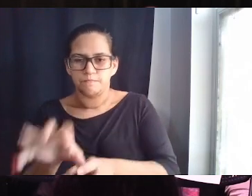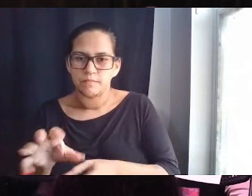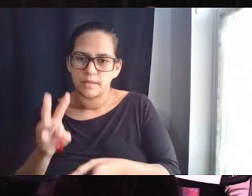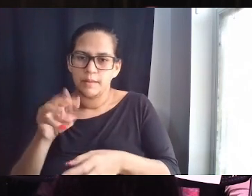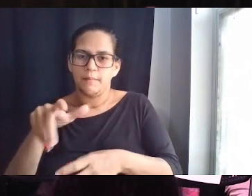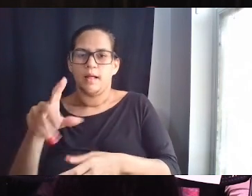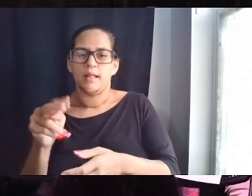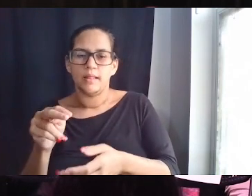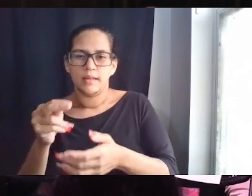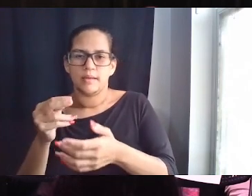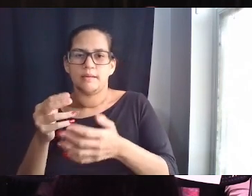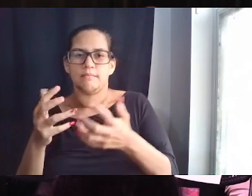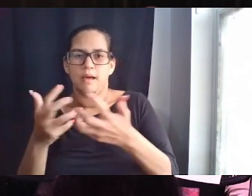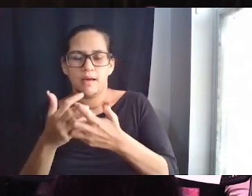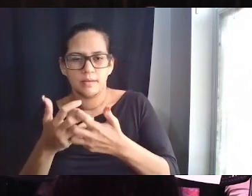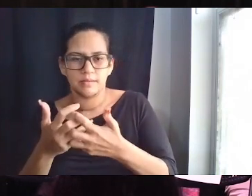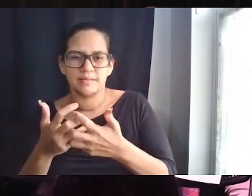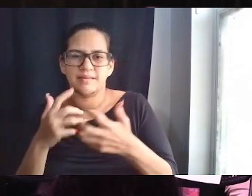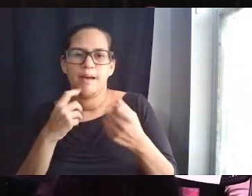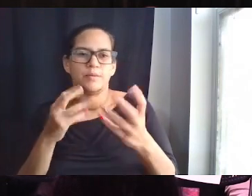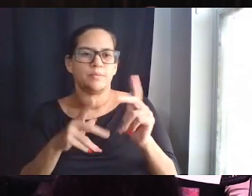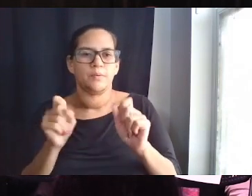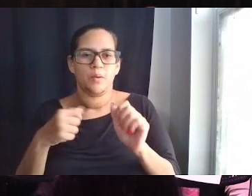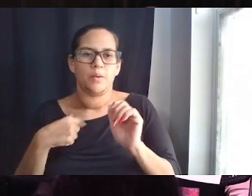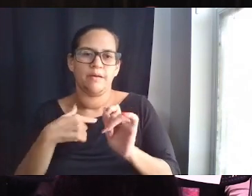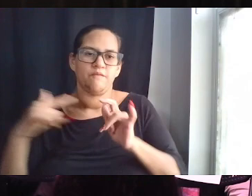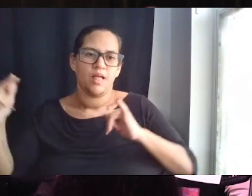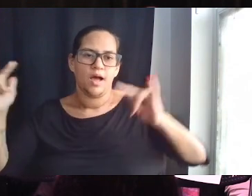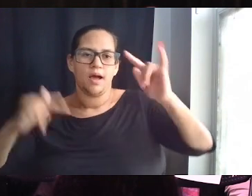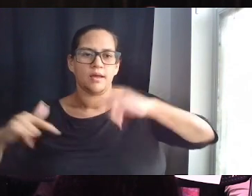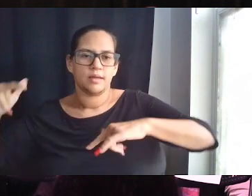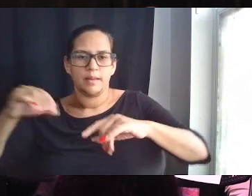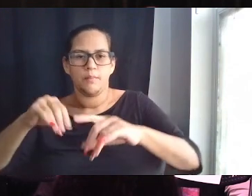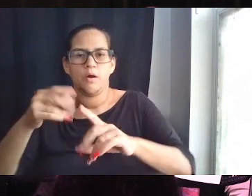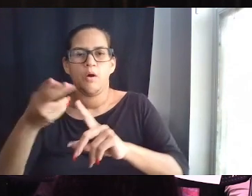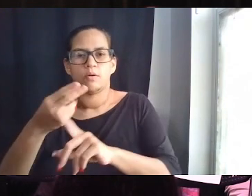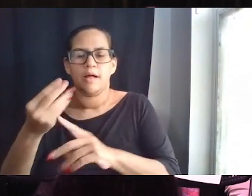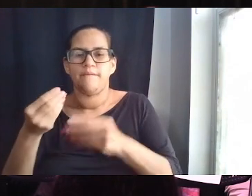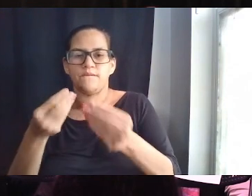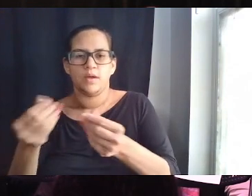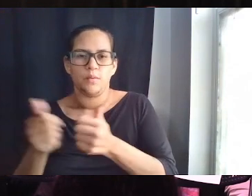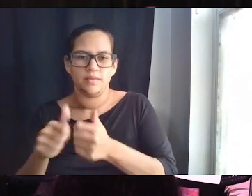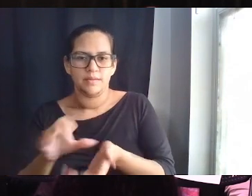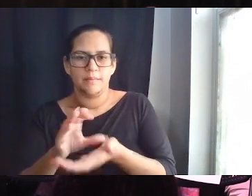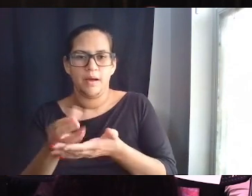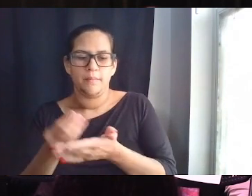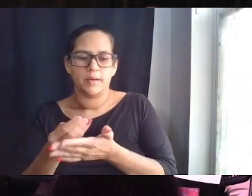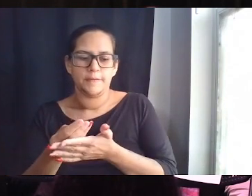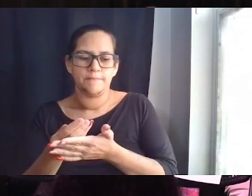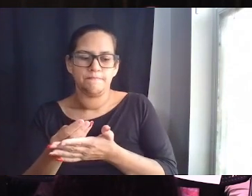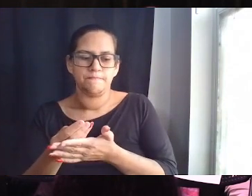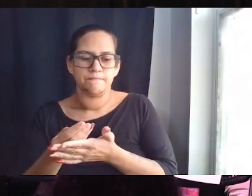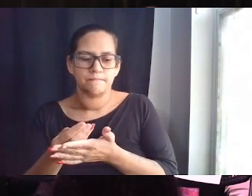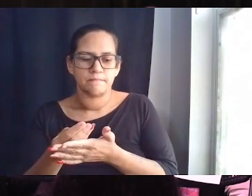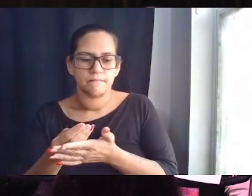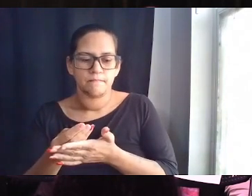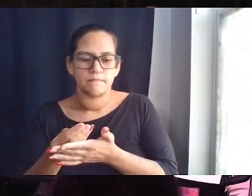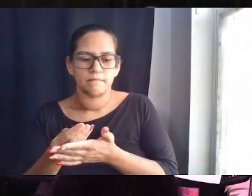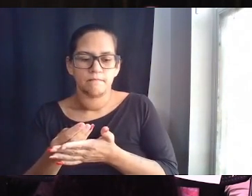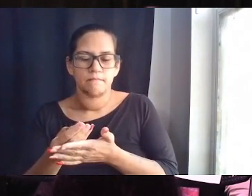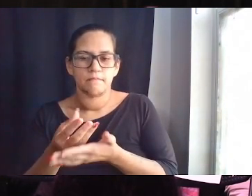and said, how many people can we fly in and put in hotels and feed with this amount of money? And it was 8. And so that's what we